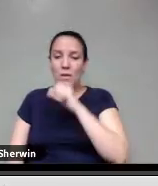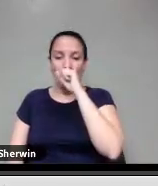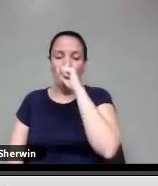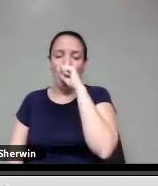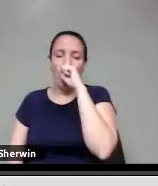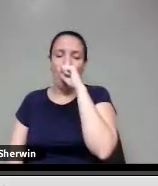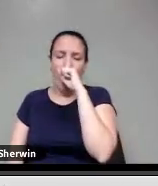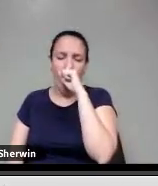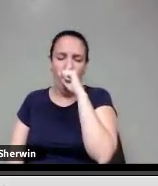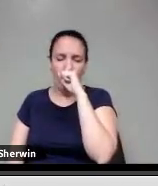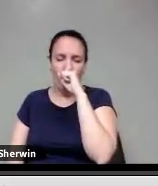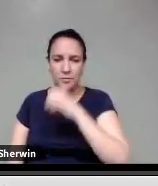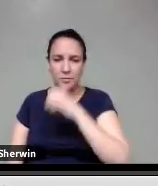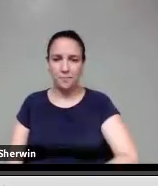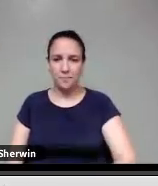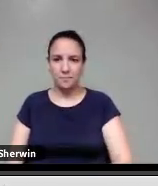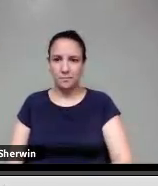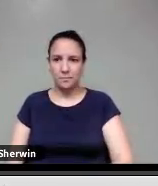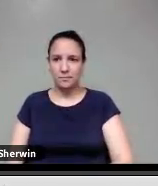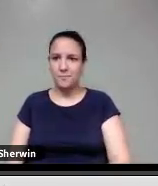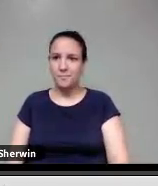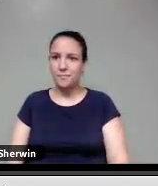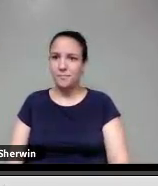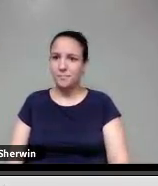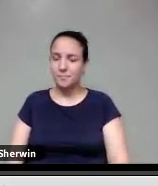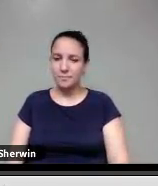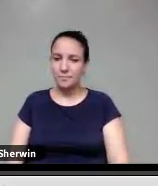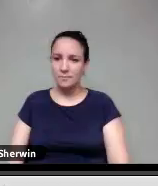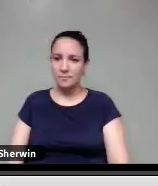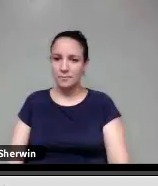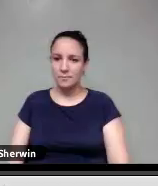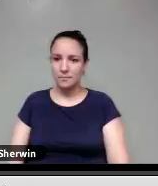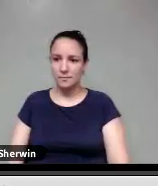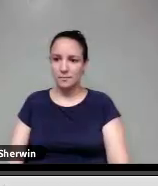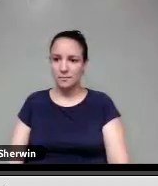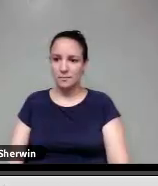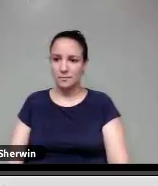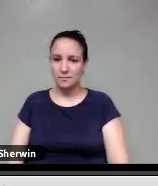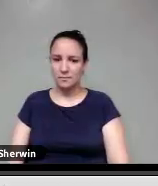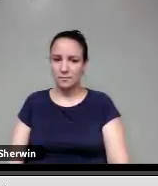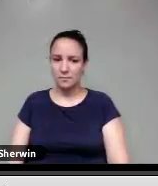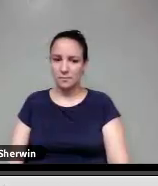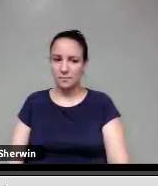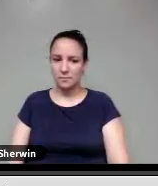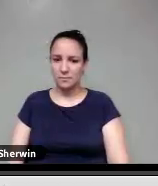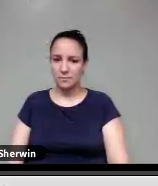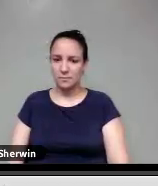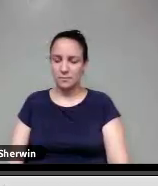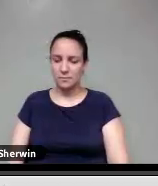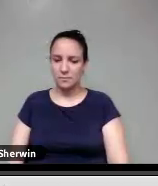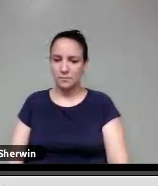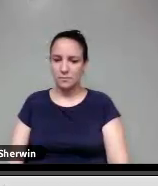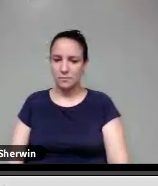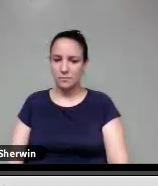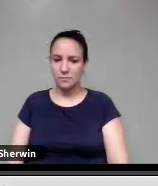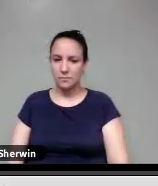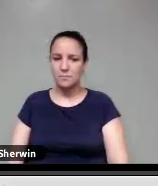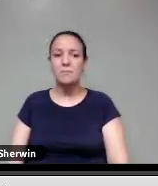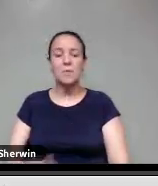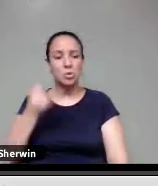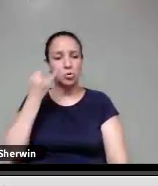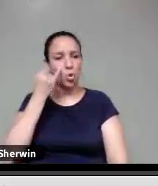know as well, isn't it? To involve your patrons, a diverse section of your patrons, in what are we doing well for your